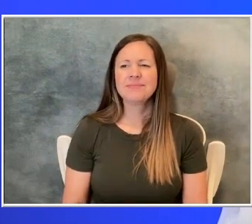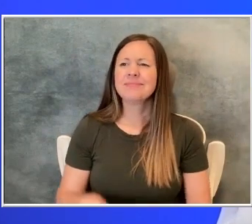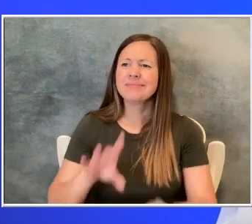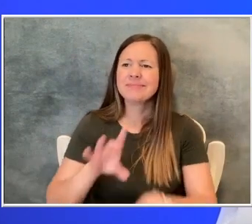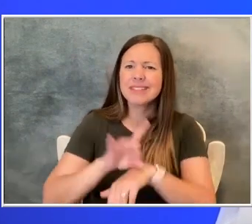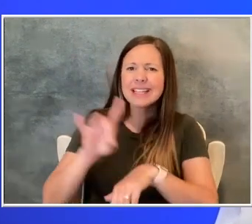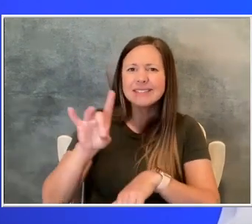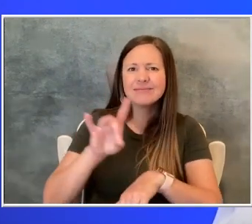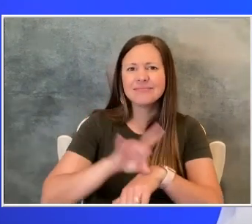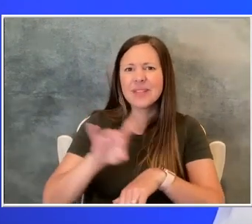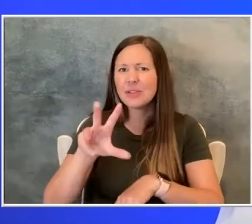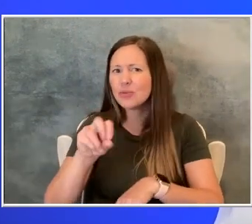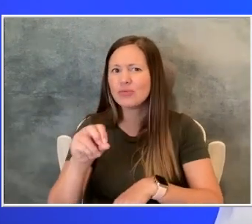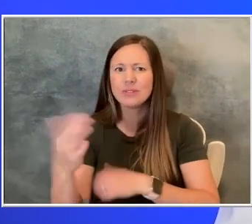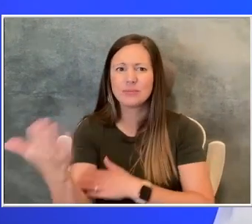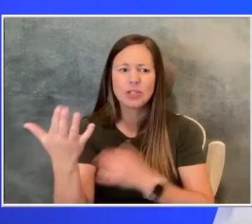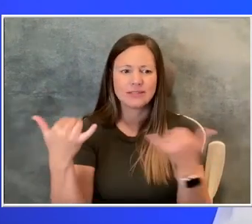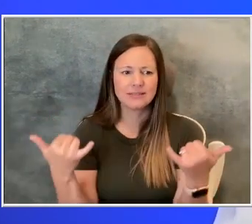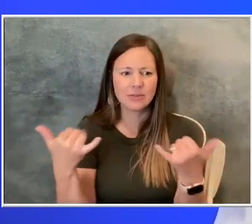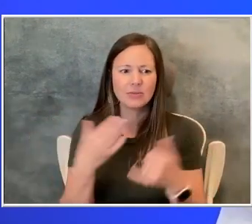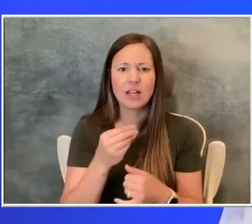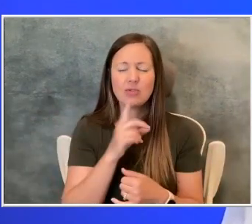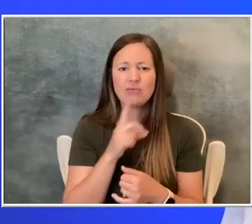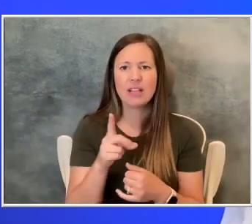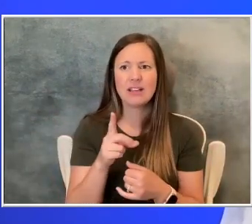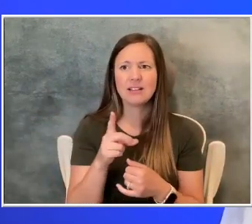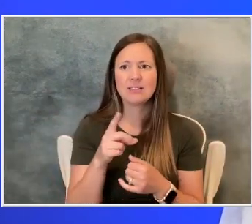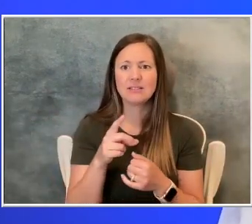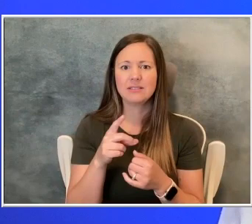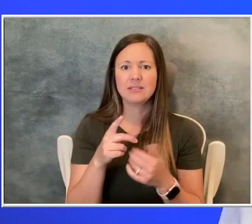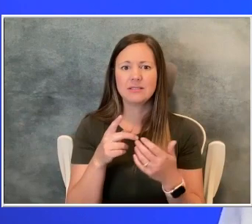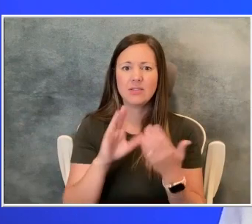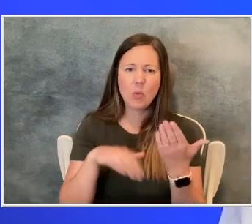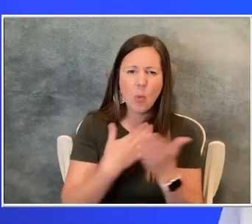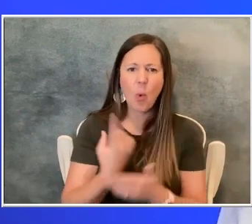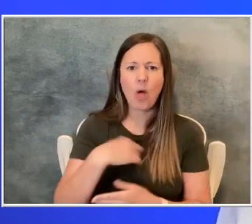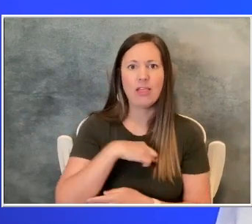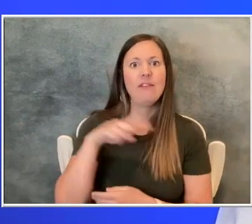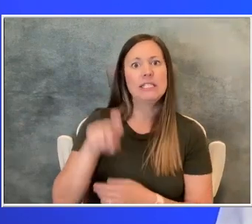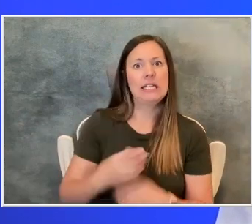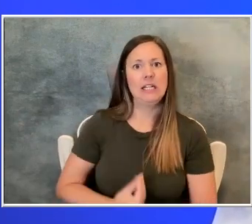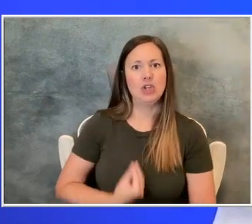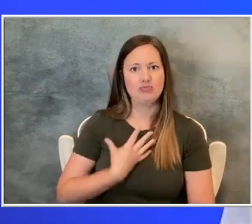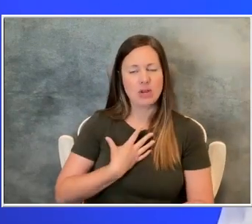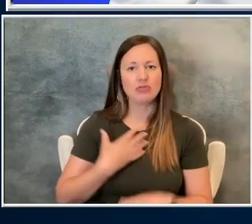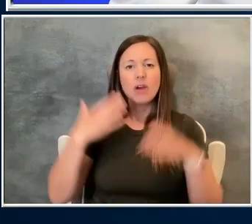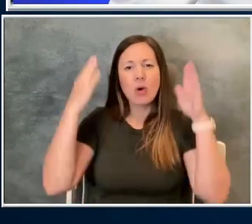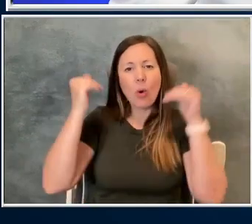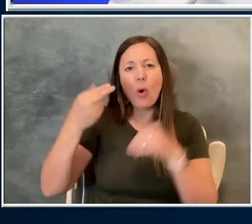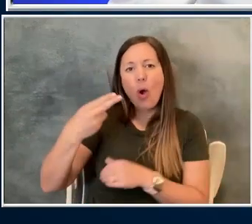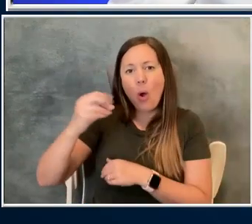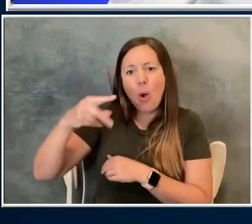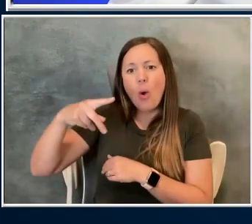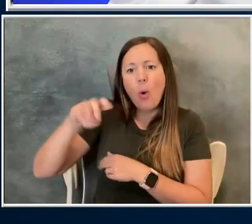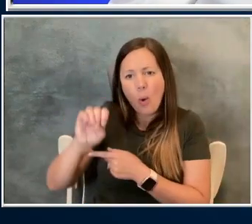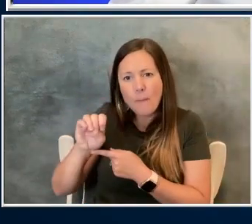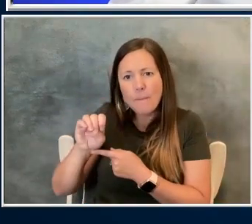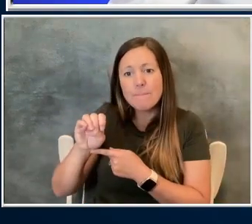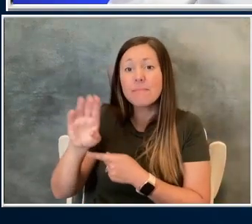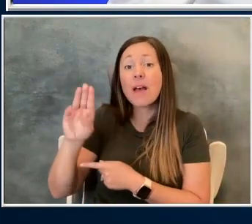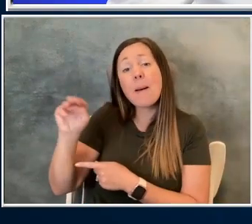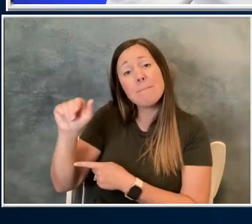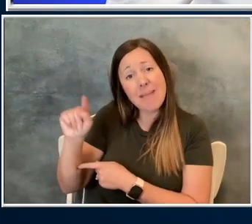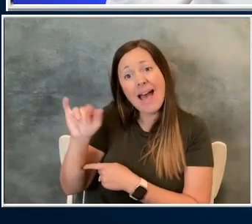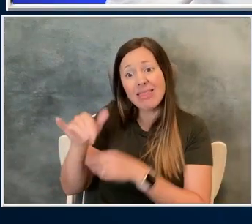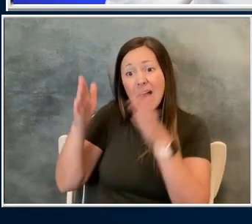now. And we all need inspiration and hope. Matt is that person,